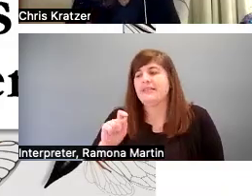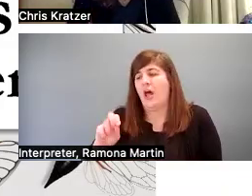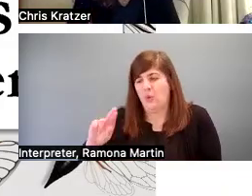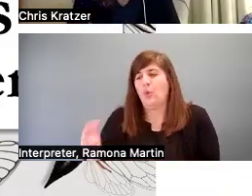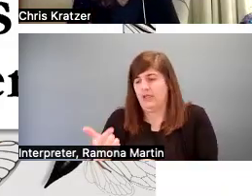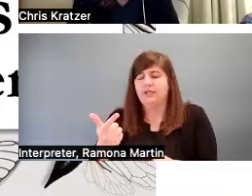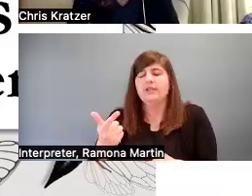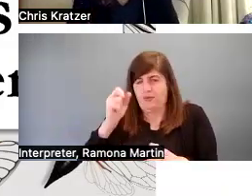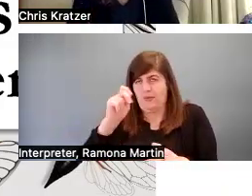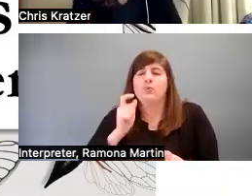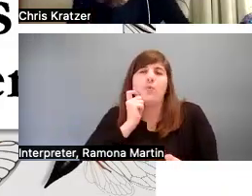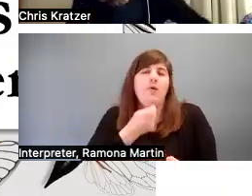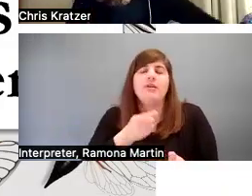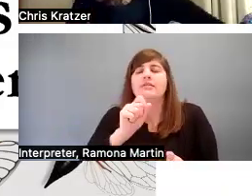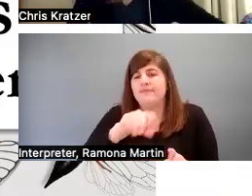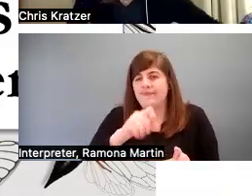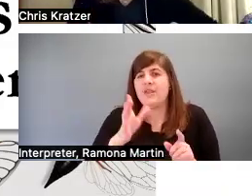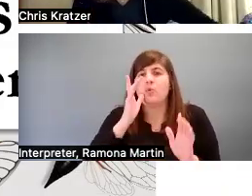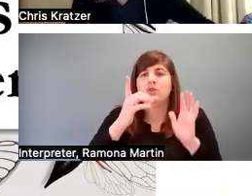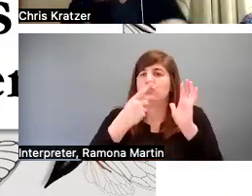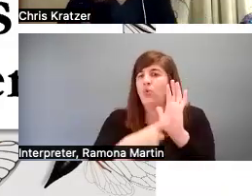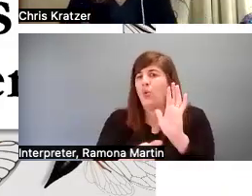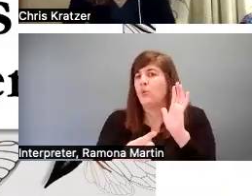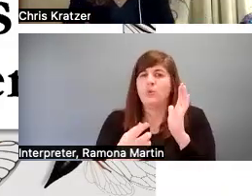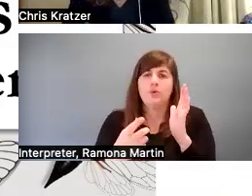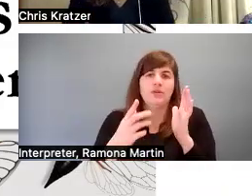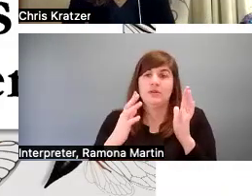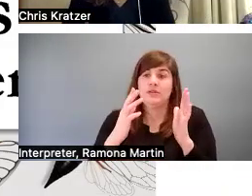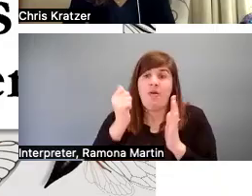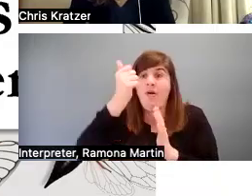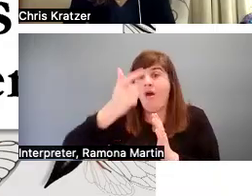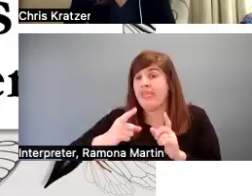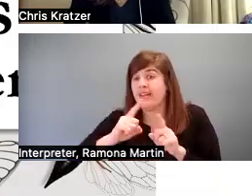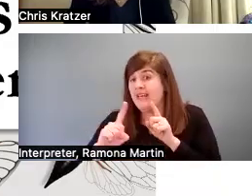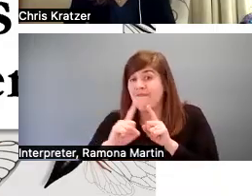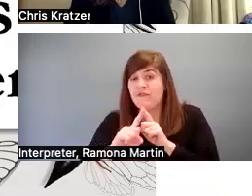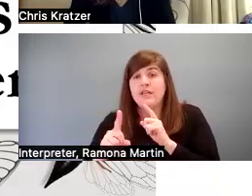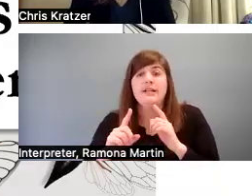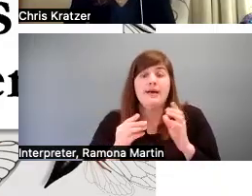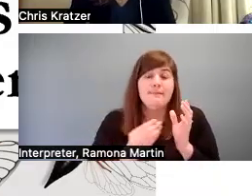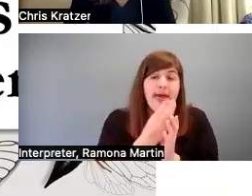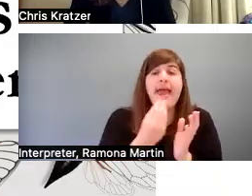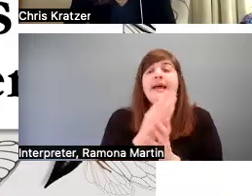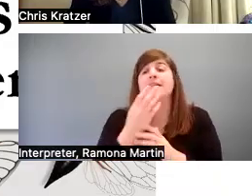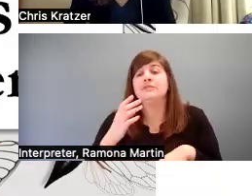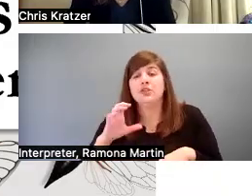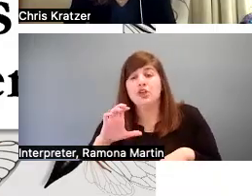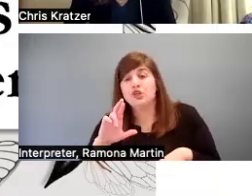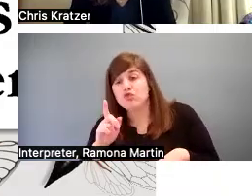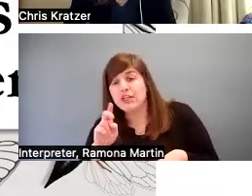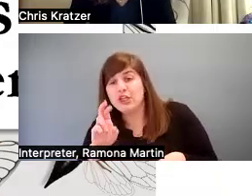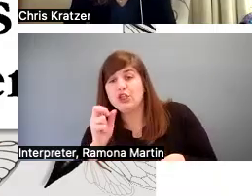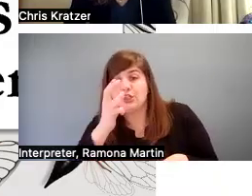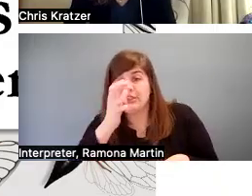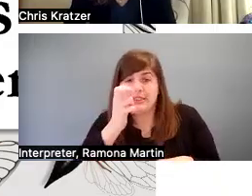cool. It'll show you all the critters, plants, all organisms that people have seen in